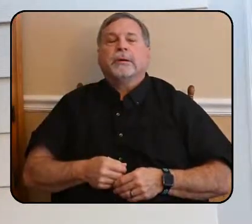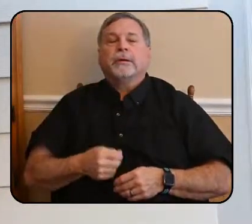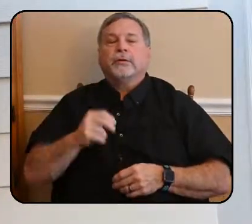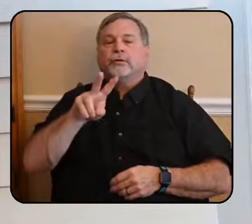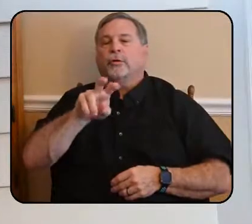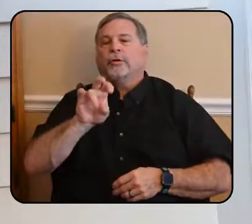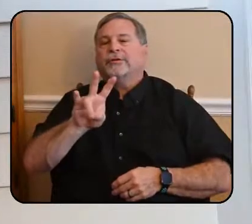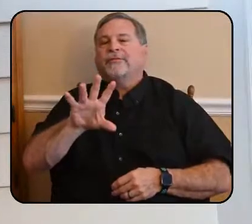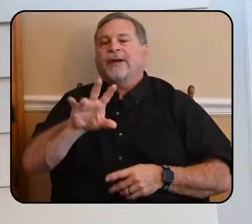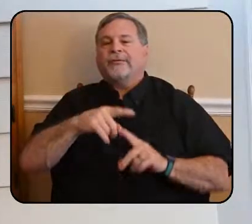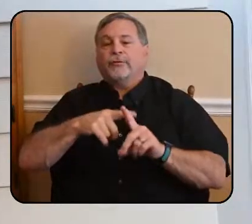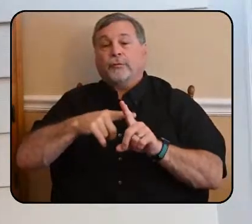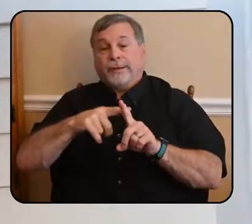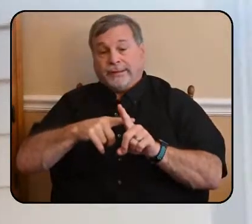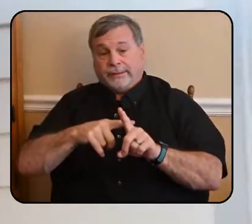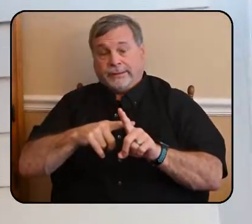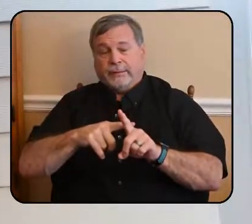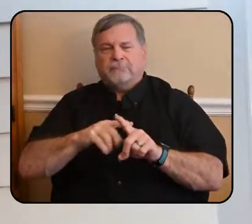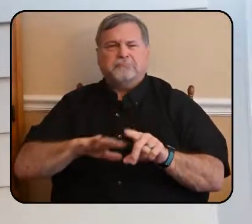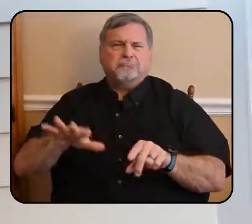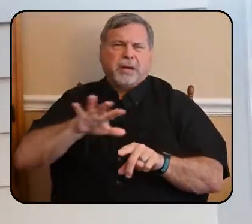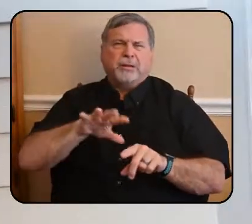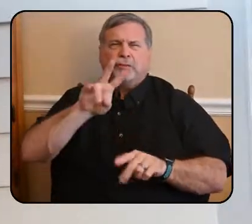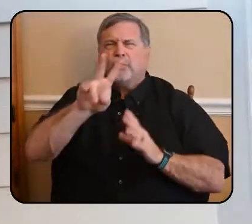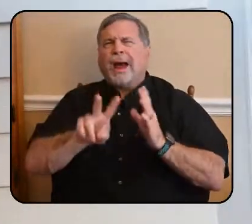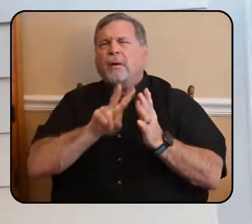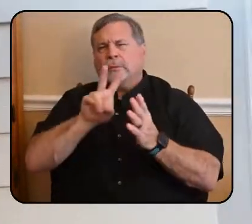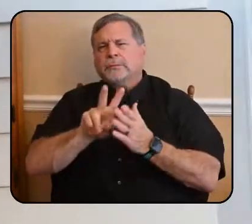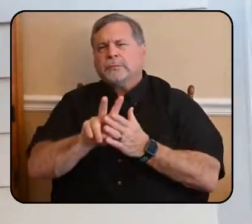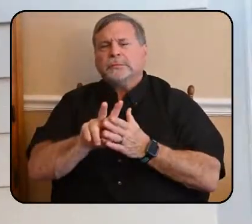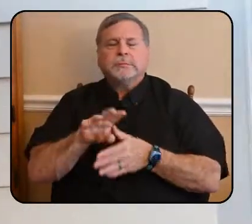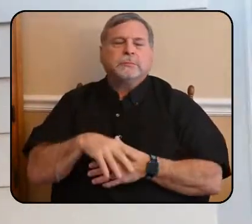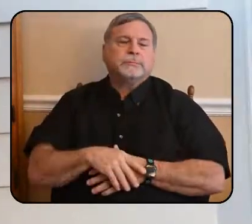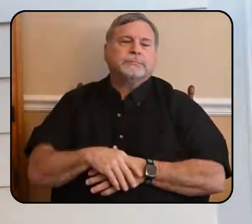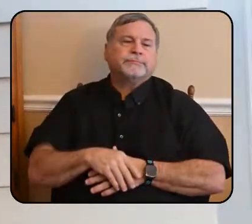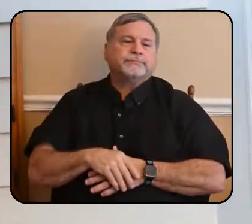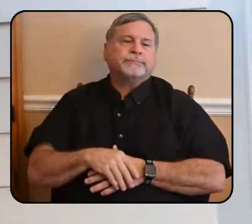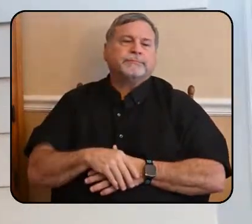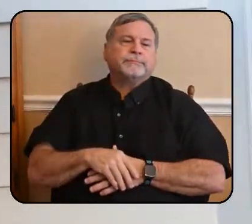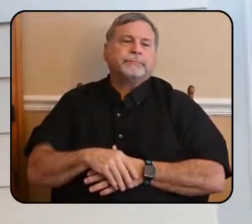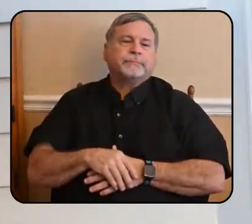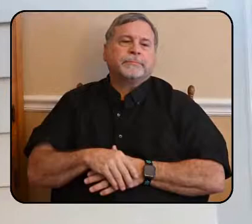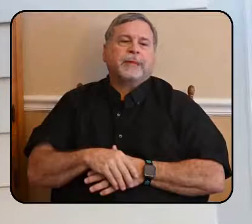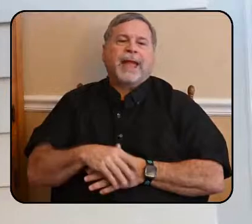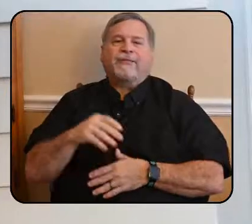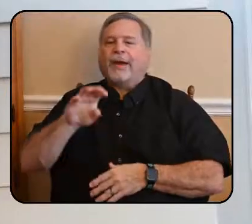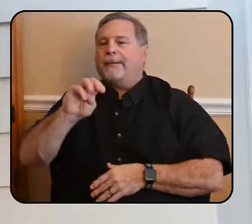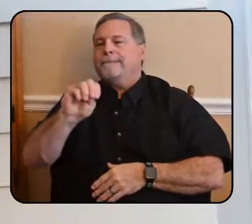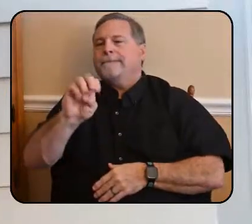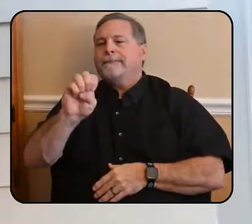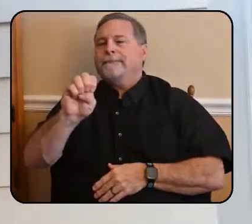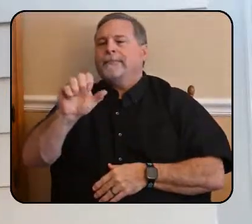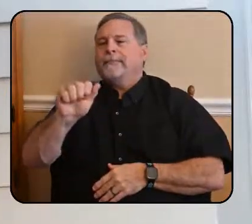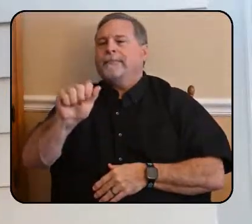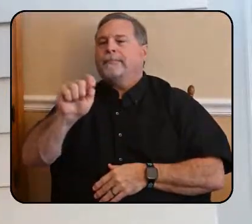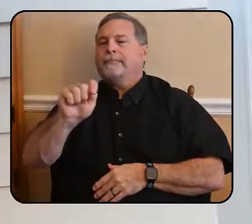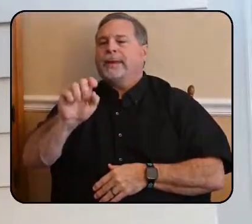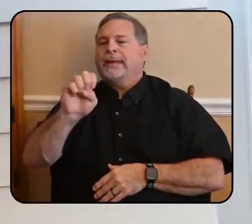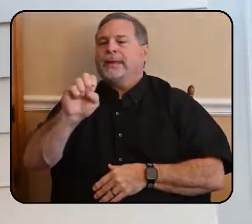275 degrees, been about 2 hours. Put a meter thermometer in there. If you haven't tried those, they're really